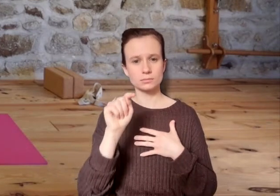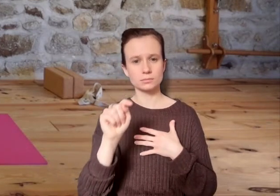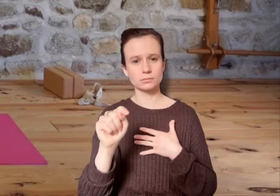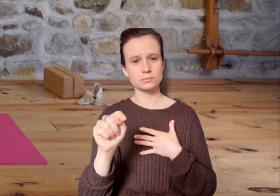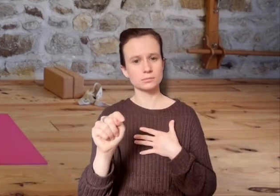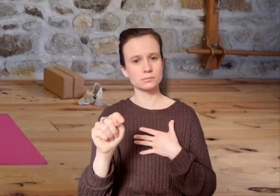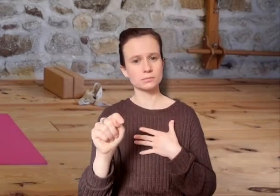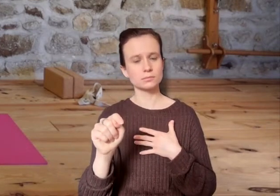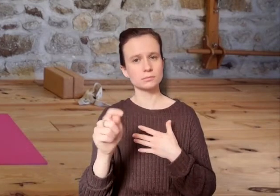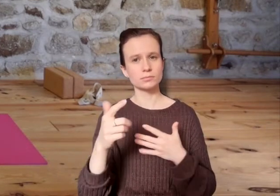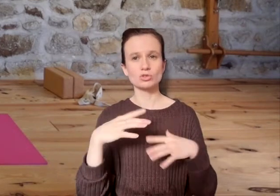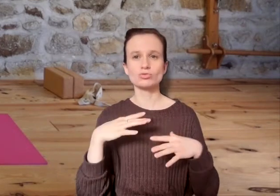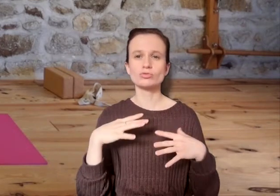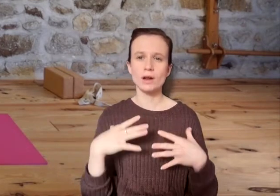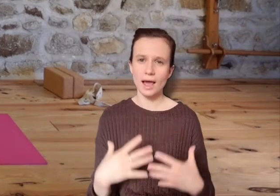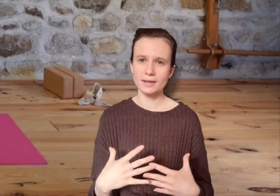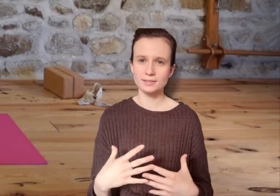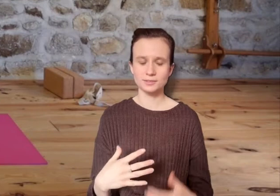And relax out of it.